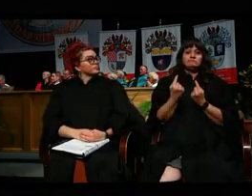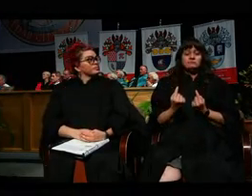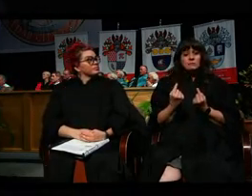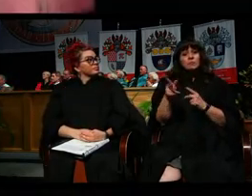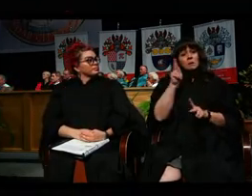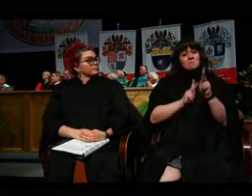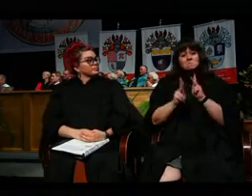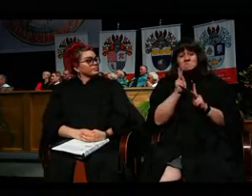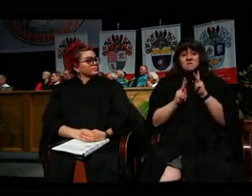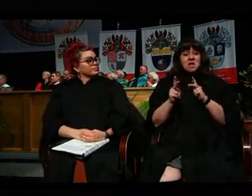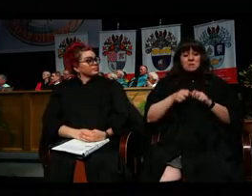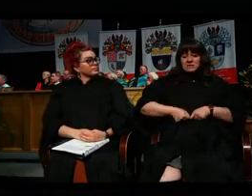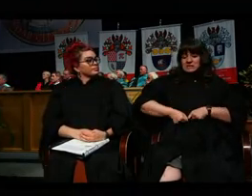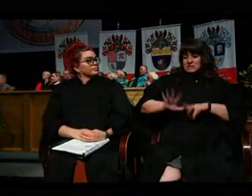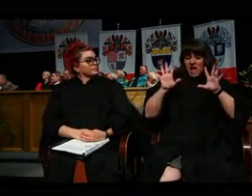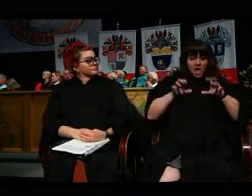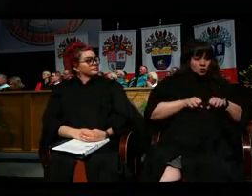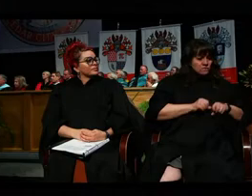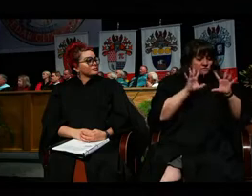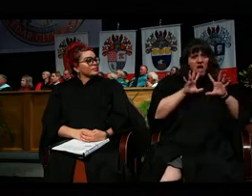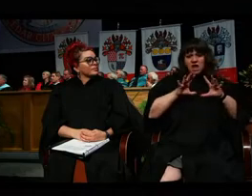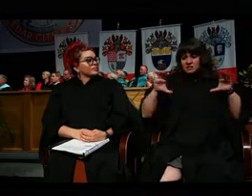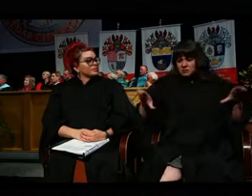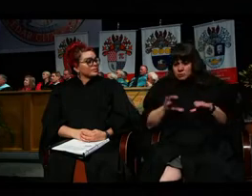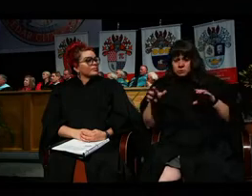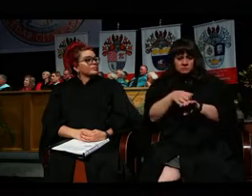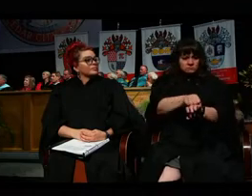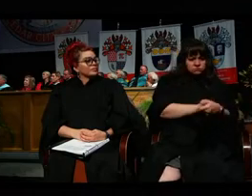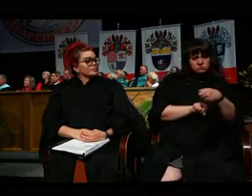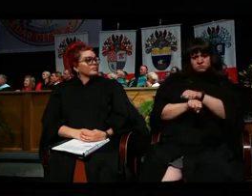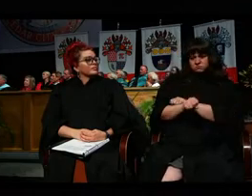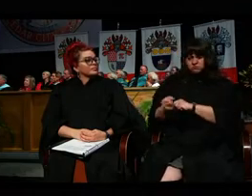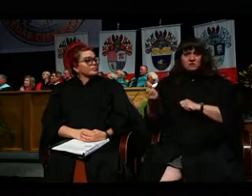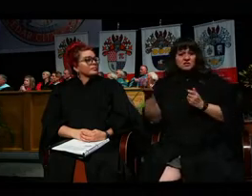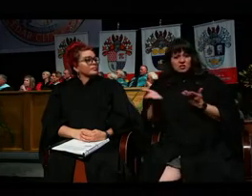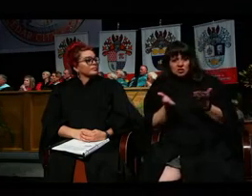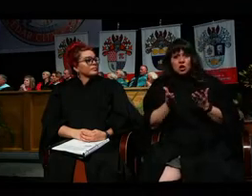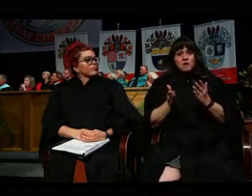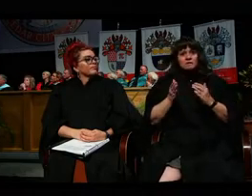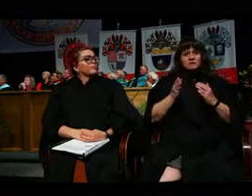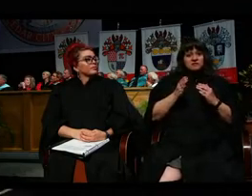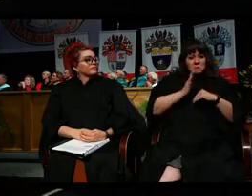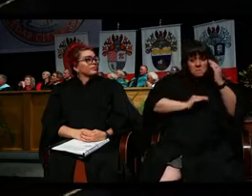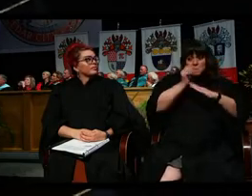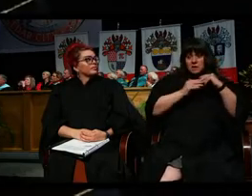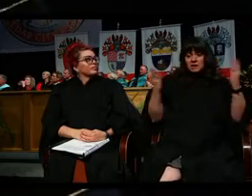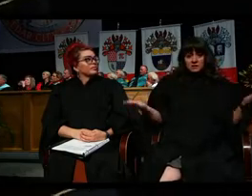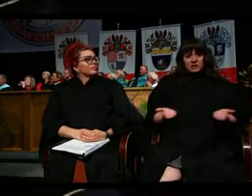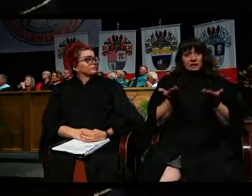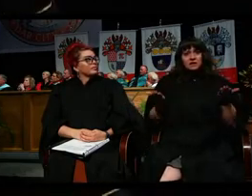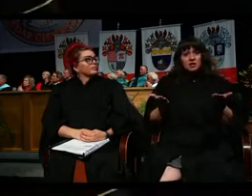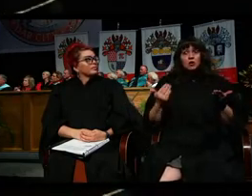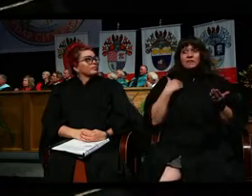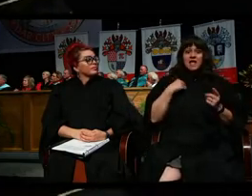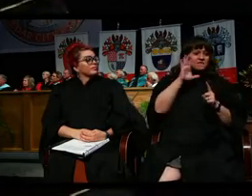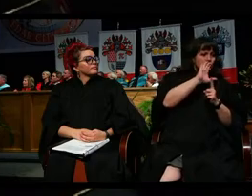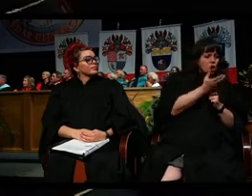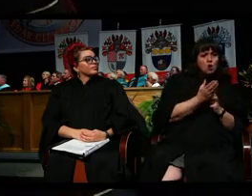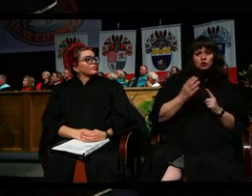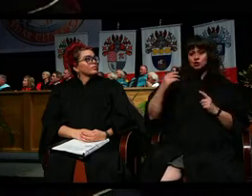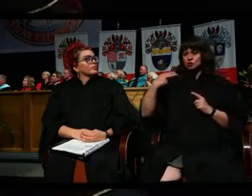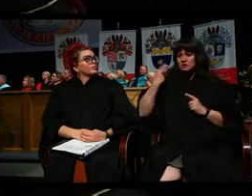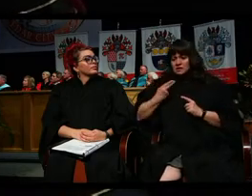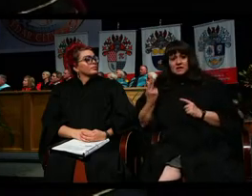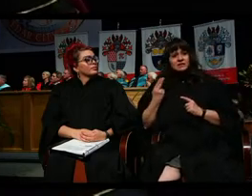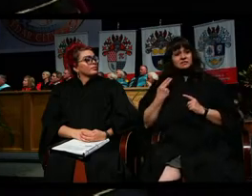people have sacrificed and they have given of themselves to build this place. And there is a culture and a history and a